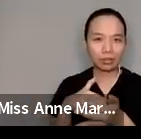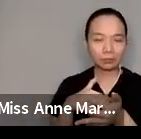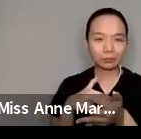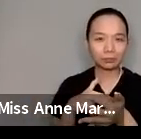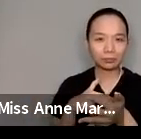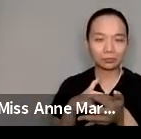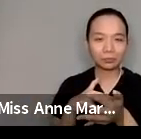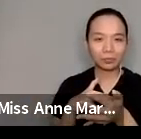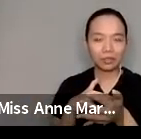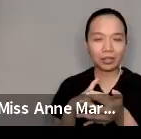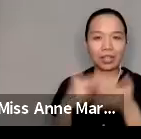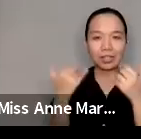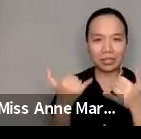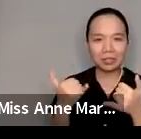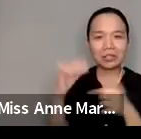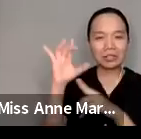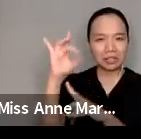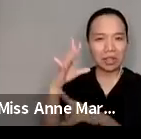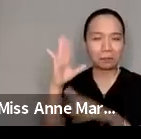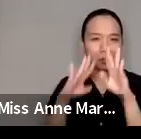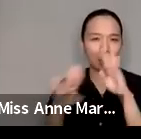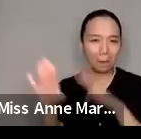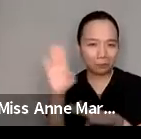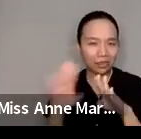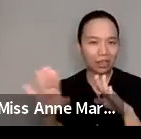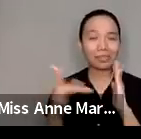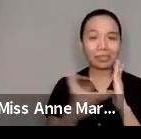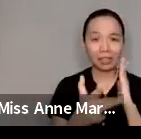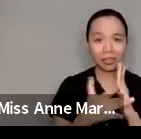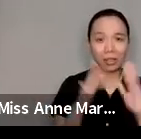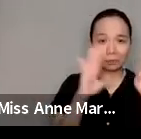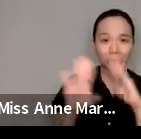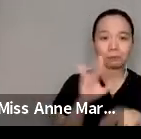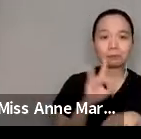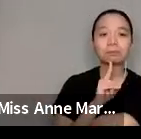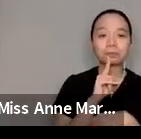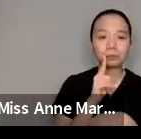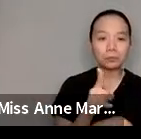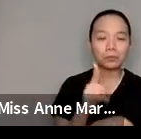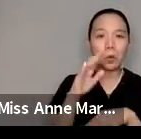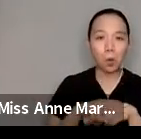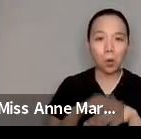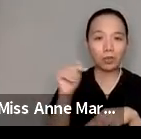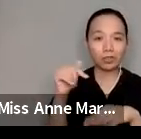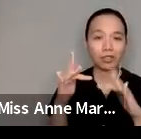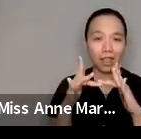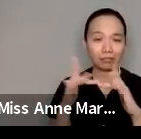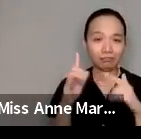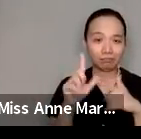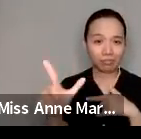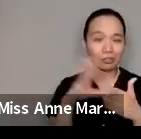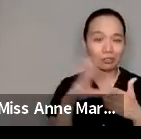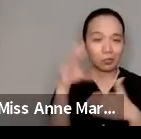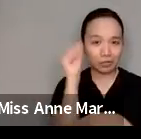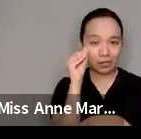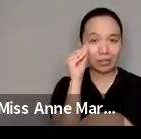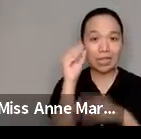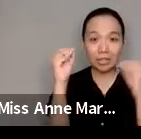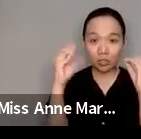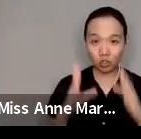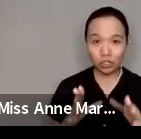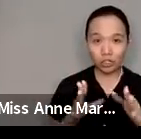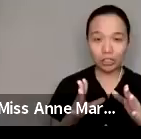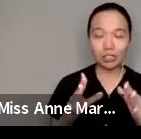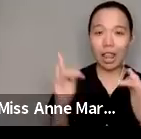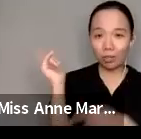on signal problems, technical problems also dominate on online learning. Teachers,